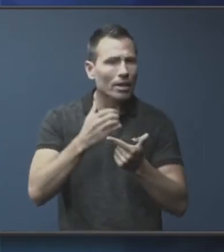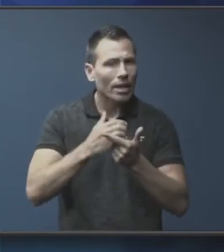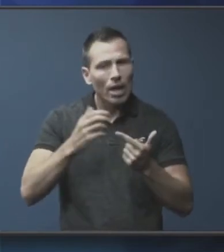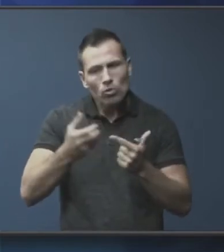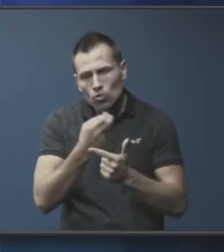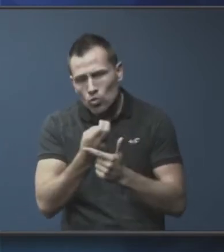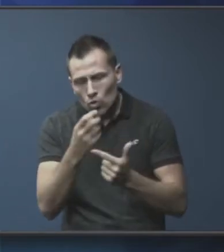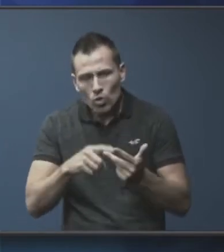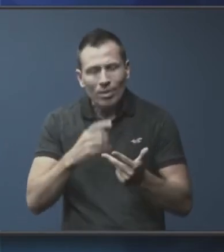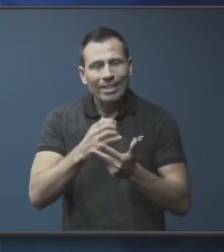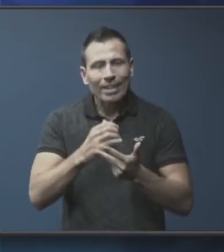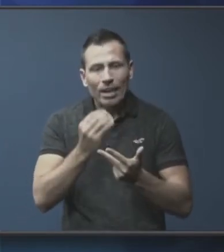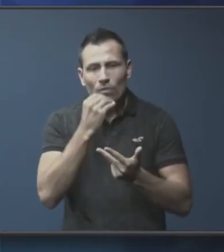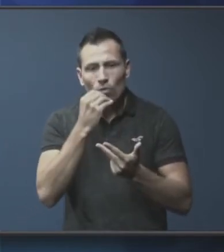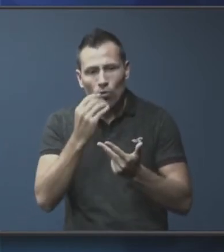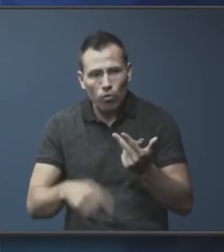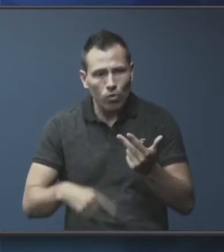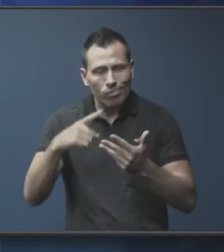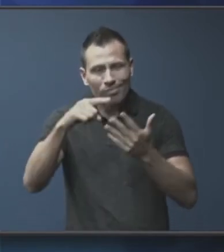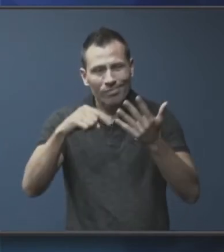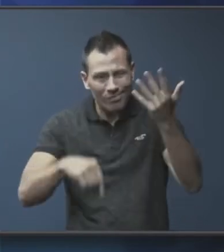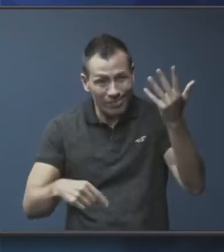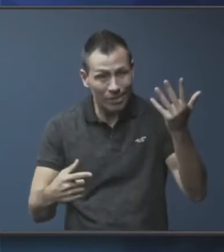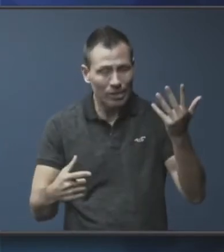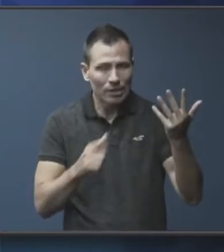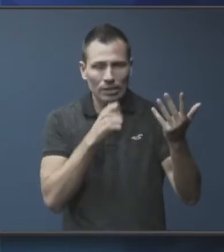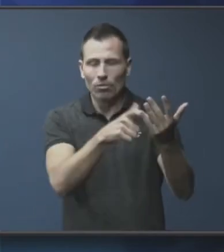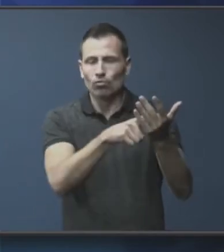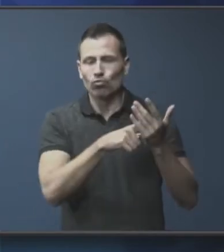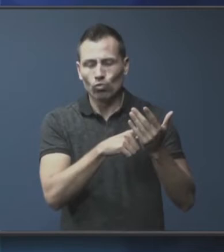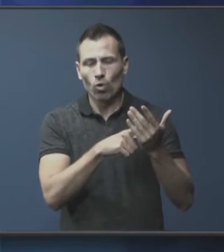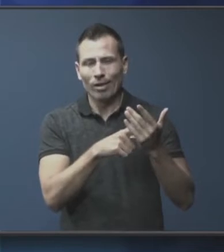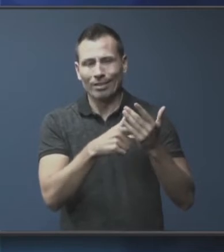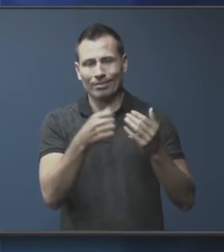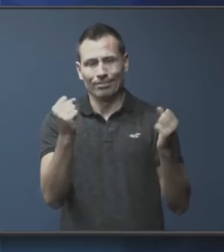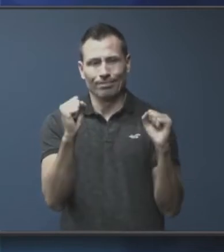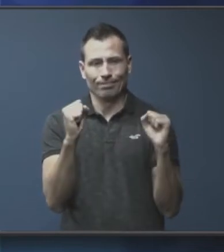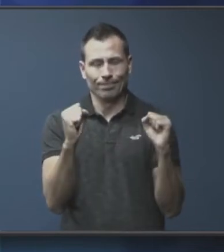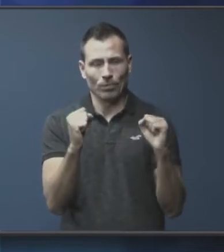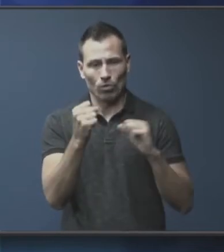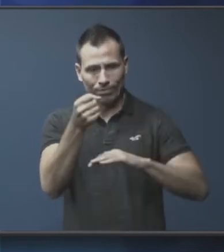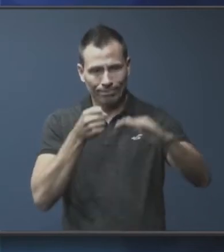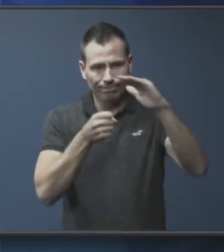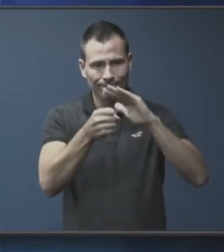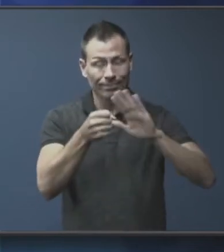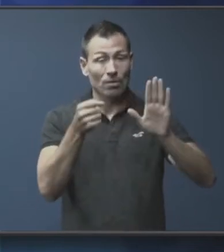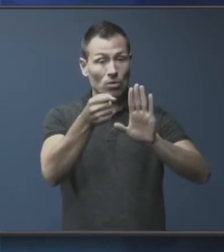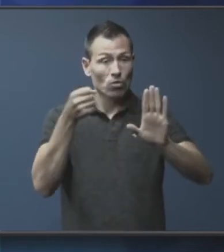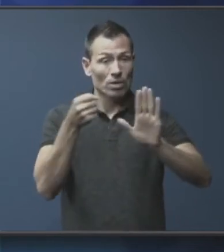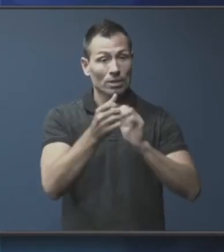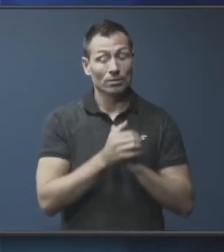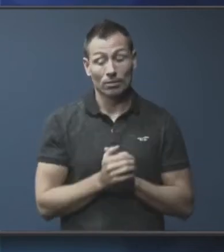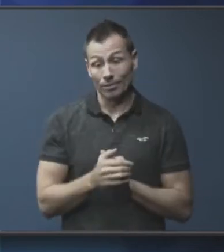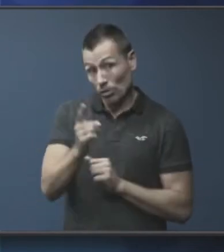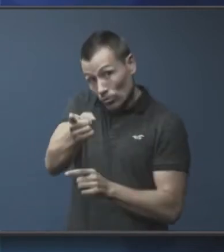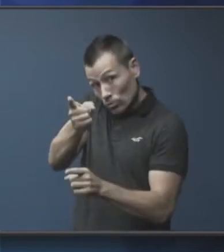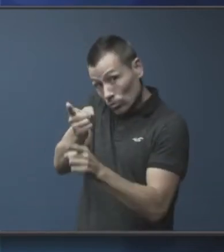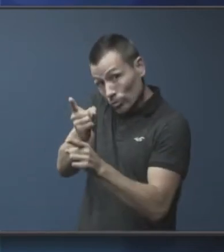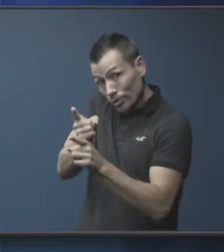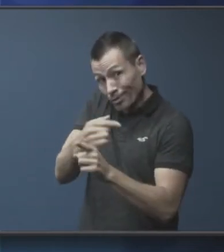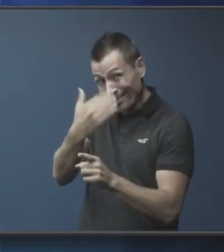require your refrigeration. Also assume you're going to be in the dark. Get batteries, get flashlights. Recommending